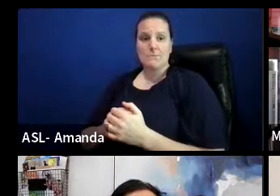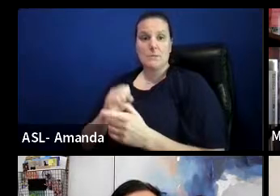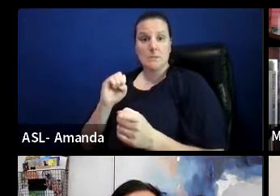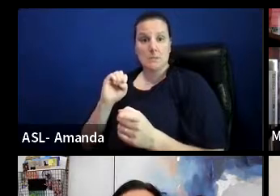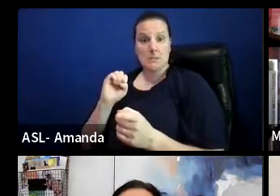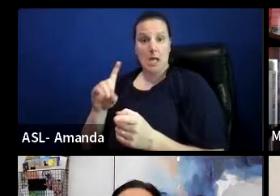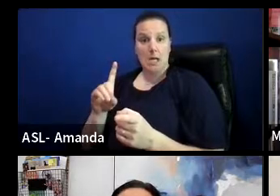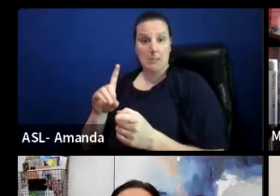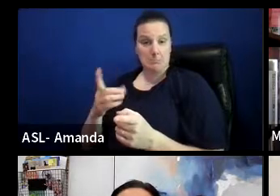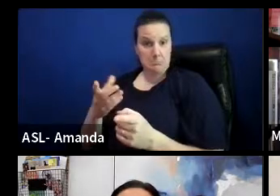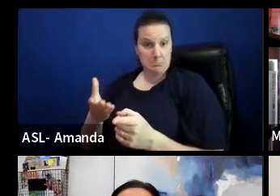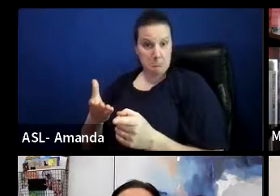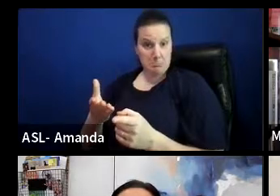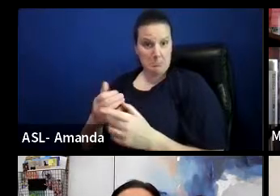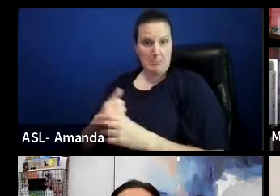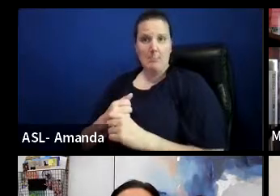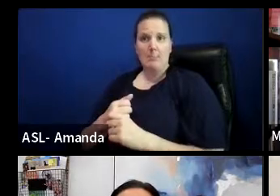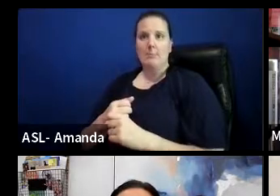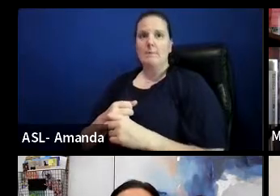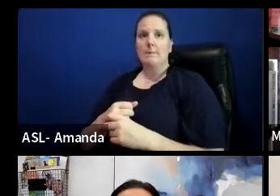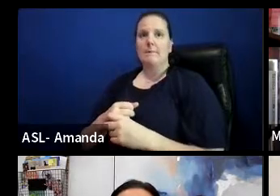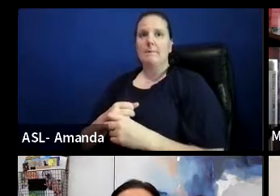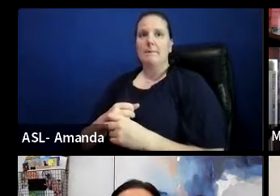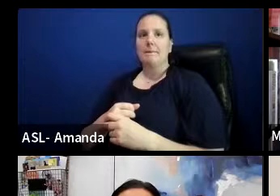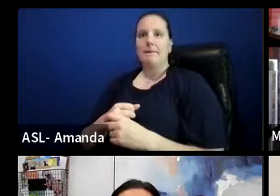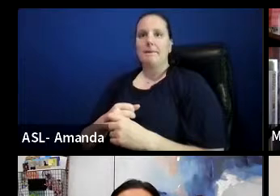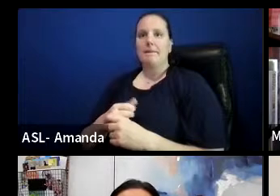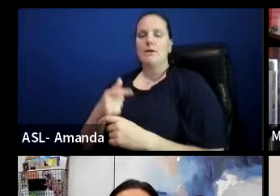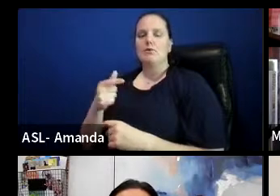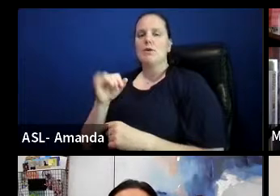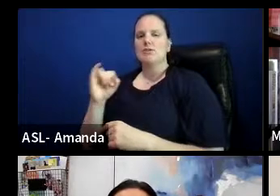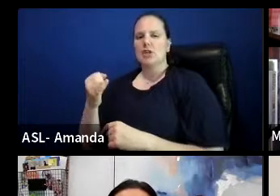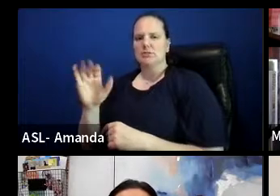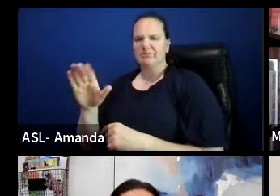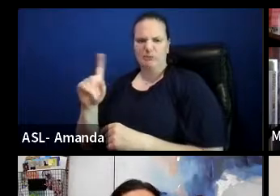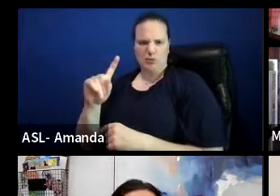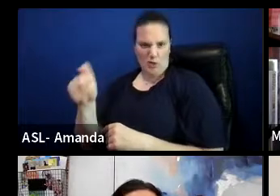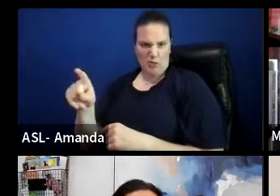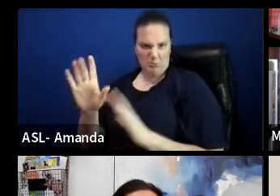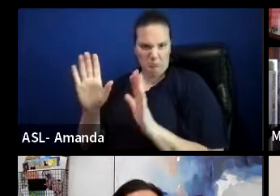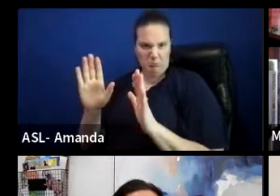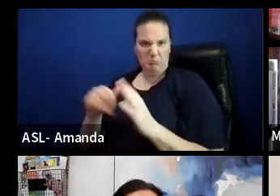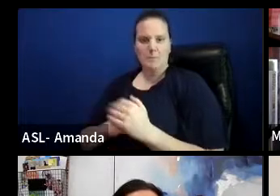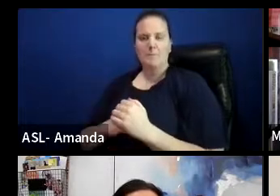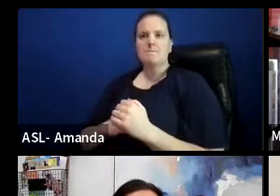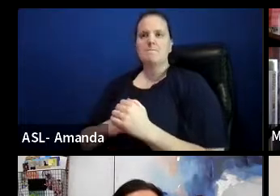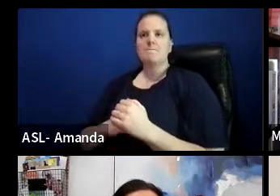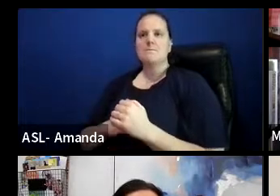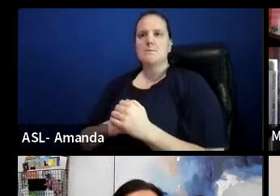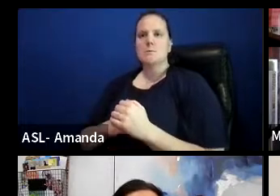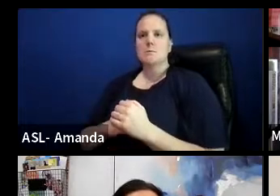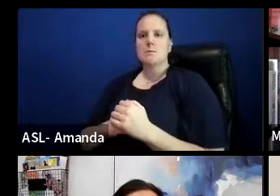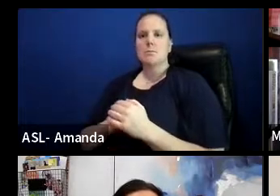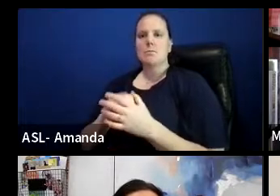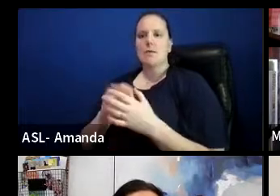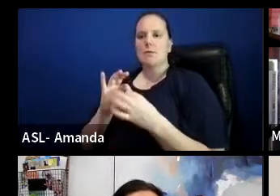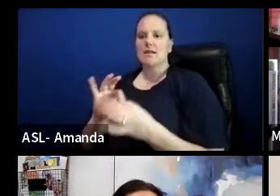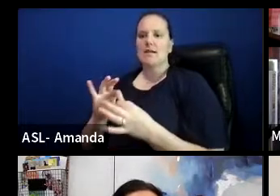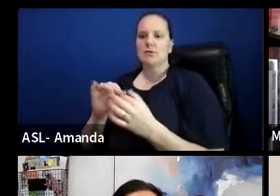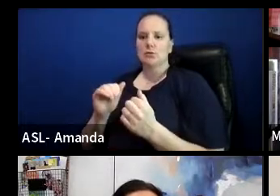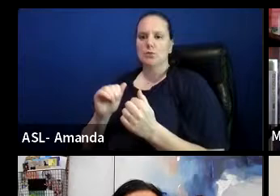Ed, go right ahead. Great. Just have a question. With regards to the